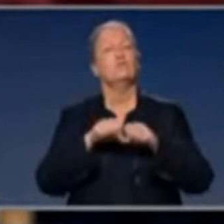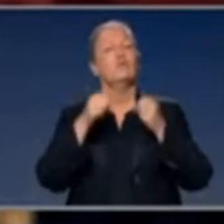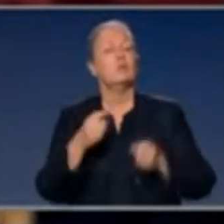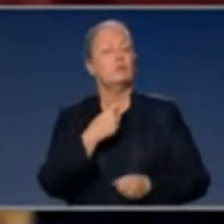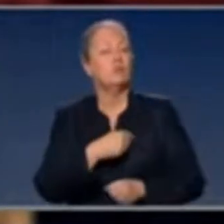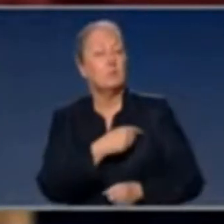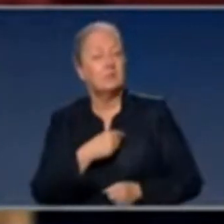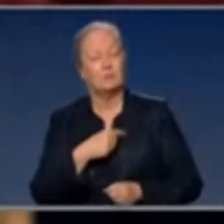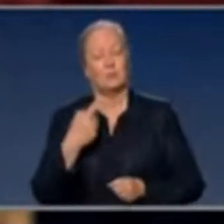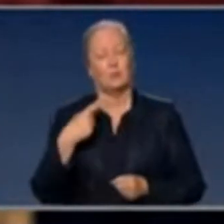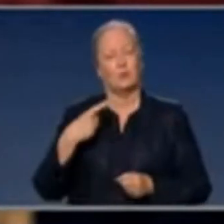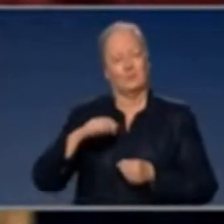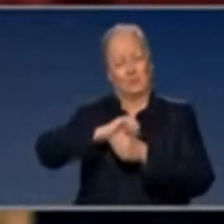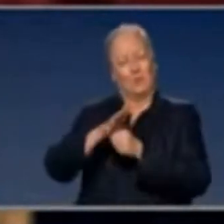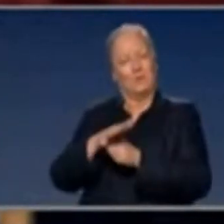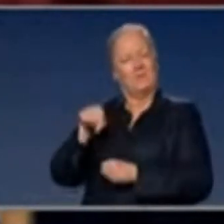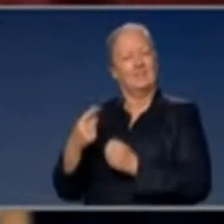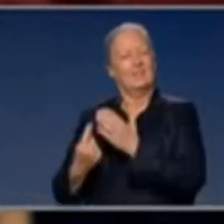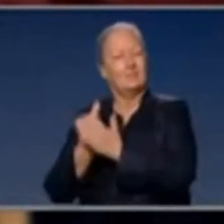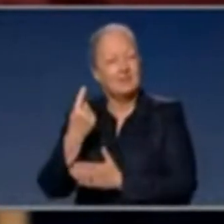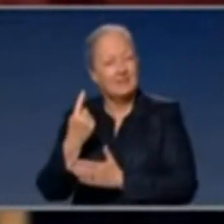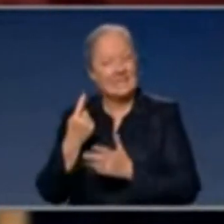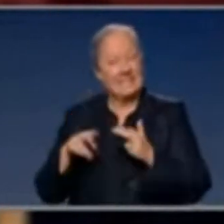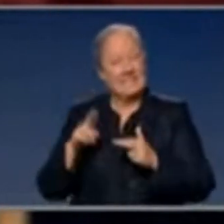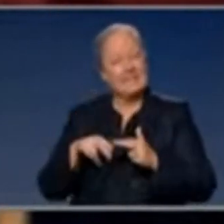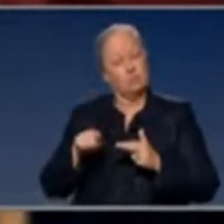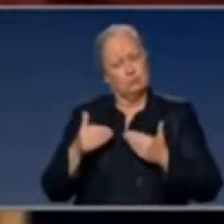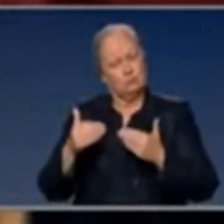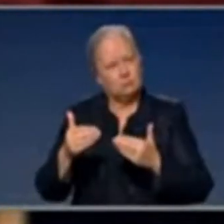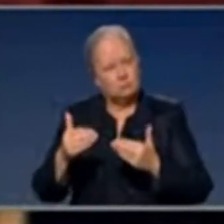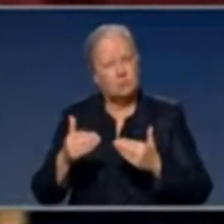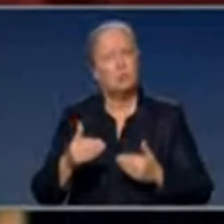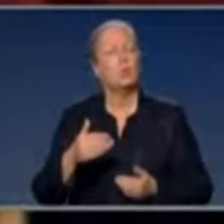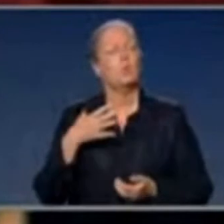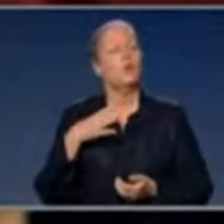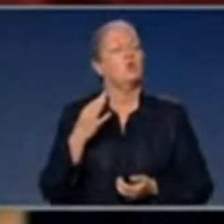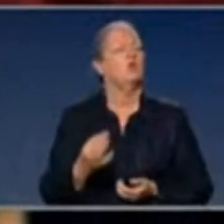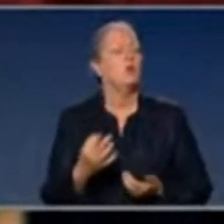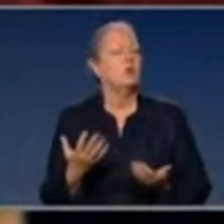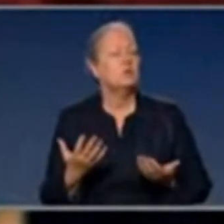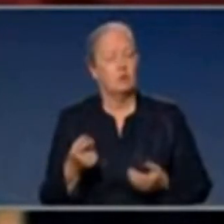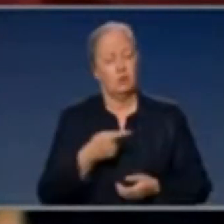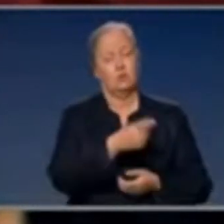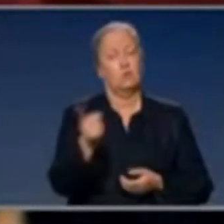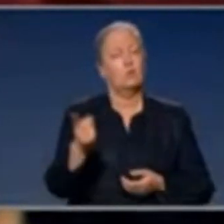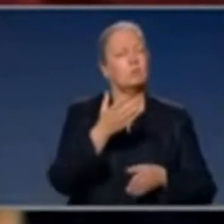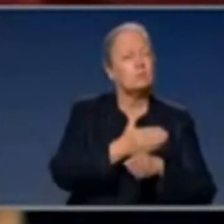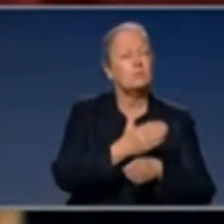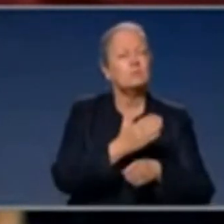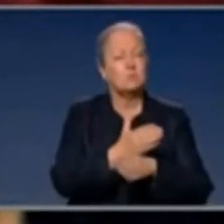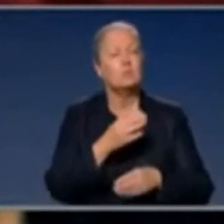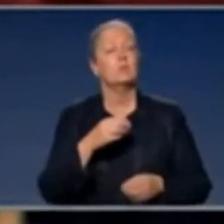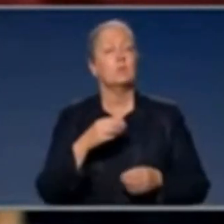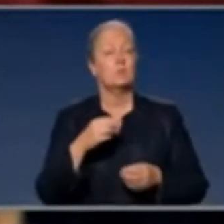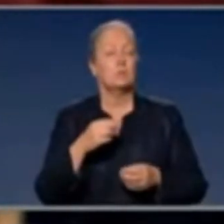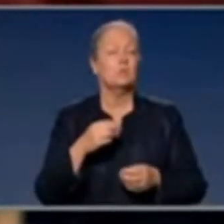on the grounds of COVID? And if you were to proceed with that, why would that not be putting your hand in the pockets of workers, given that is